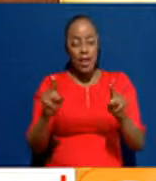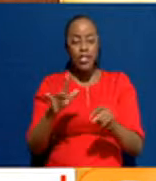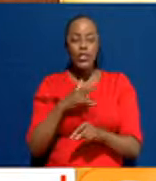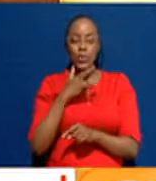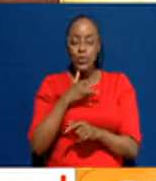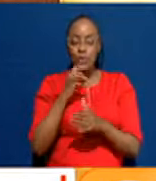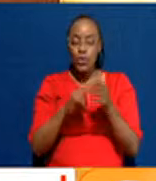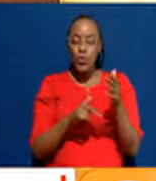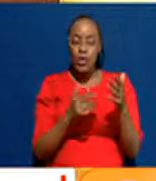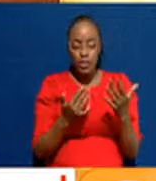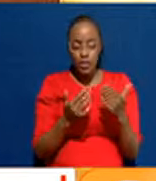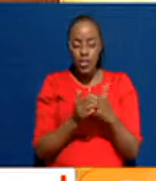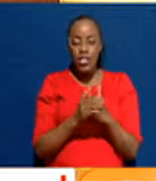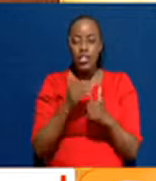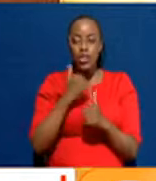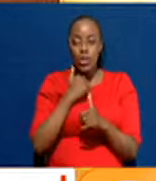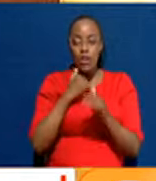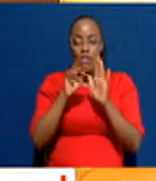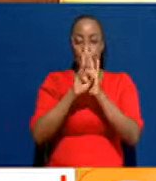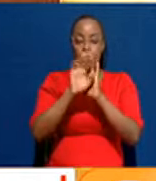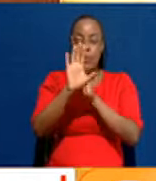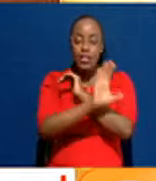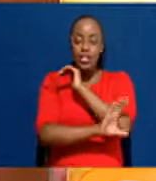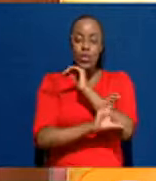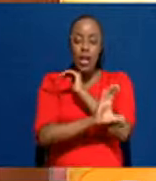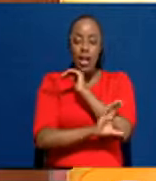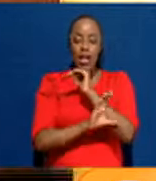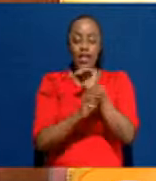feel ume represent your country,